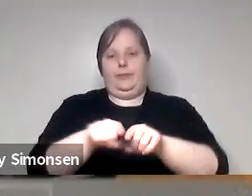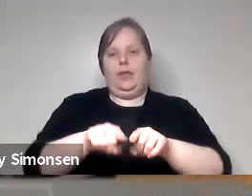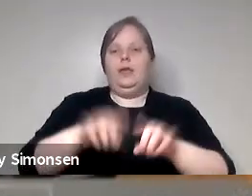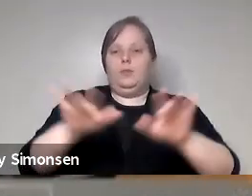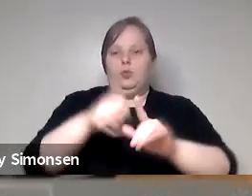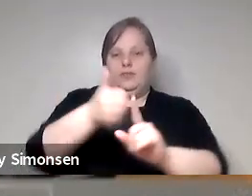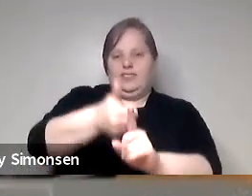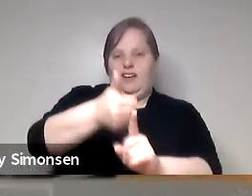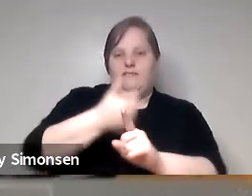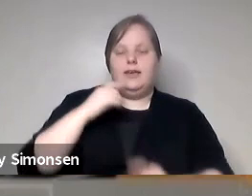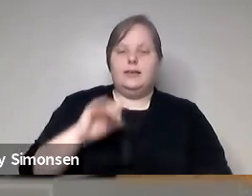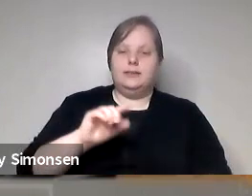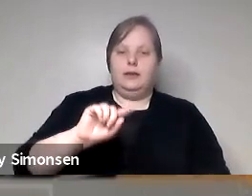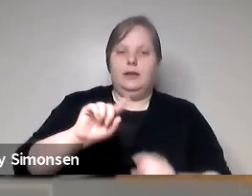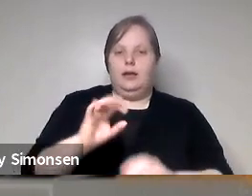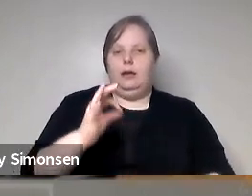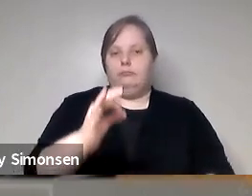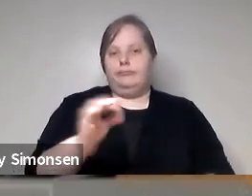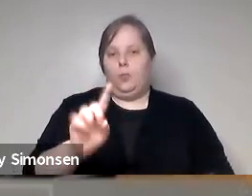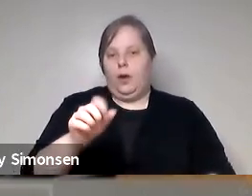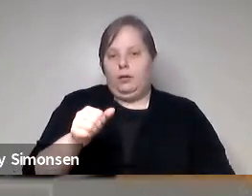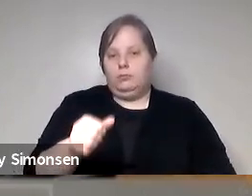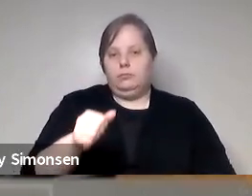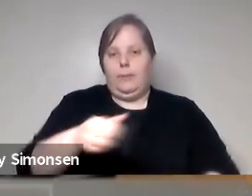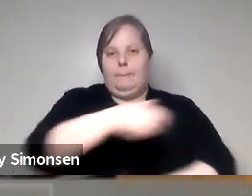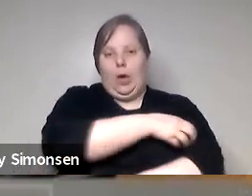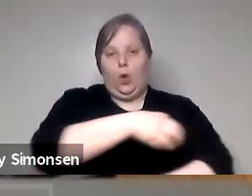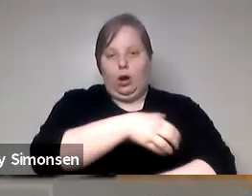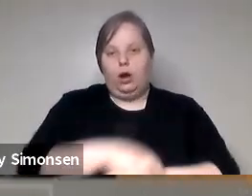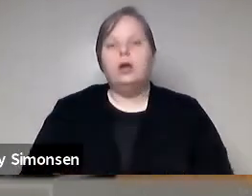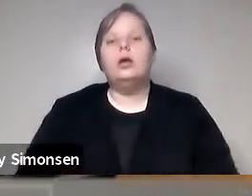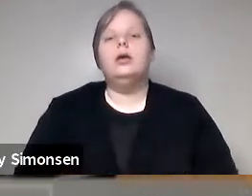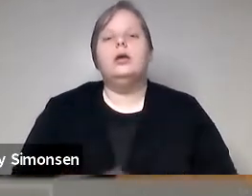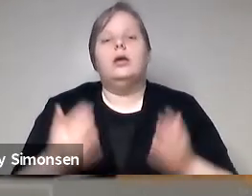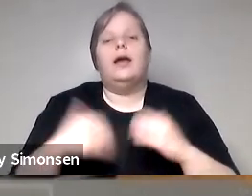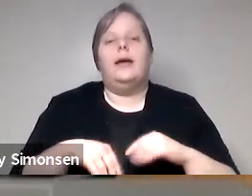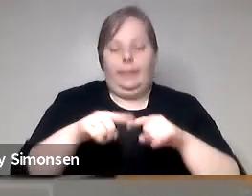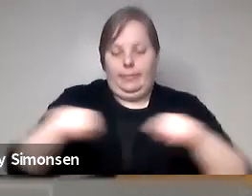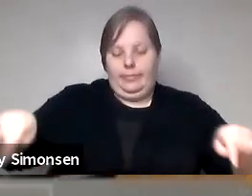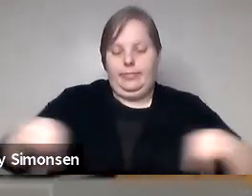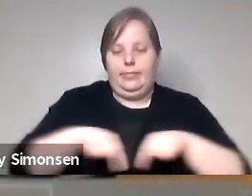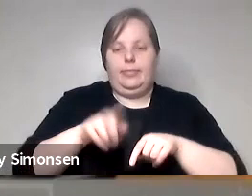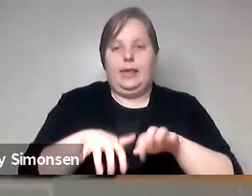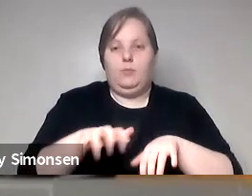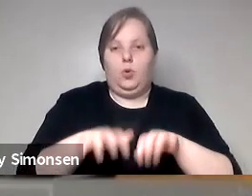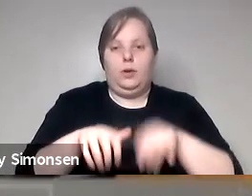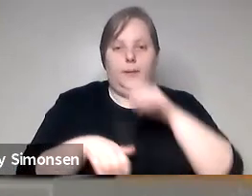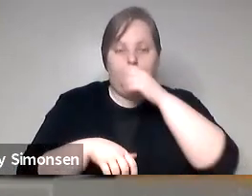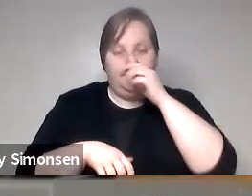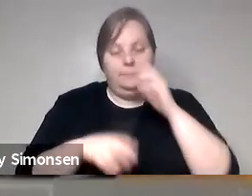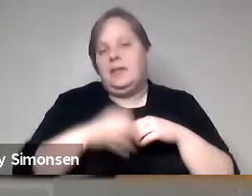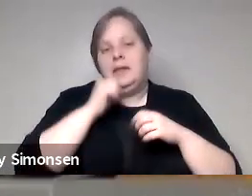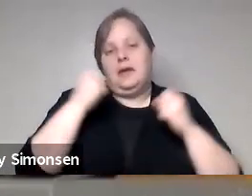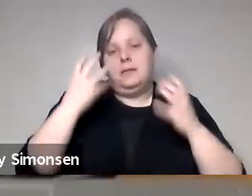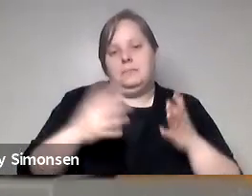for the power button. When we come to the keyboard, this is very sparsely marked, but hey, this consumer